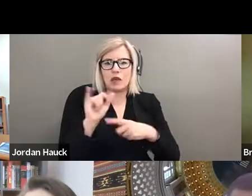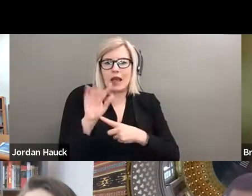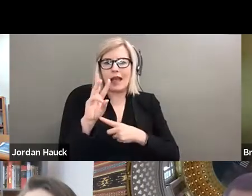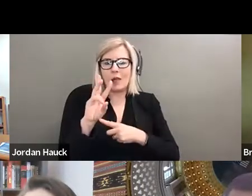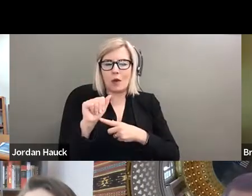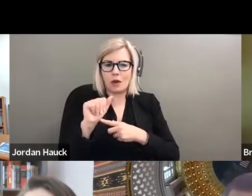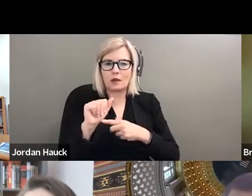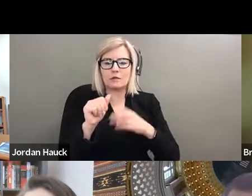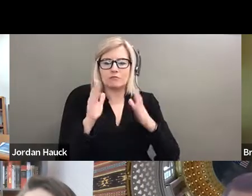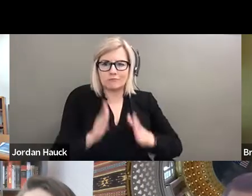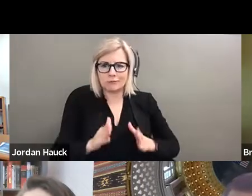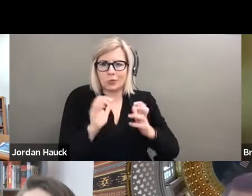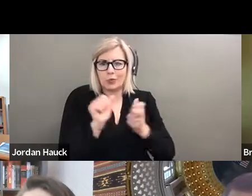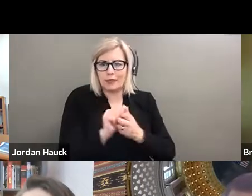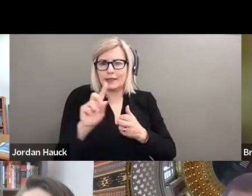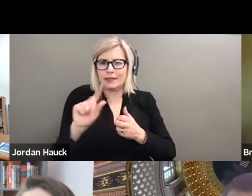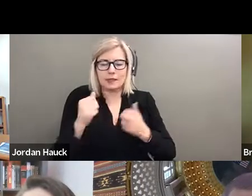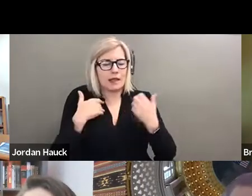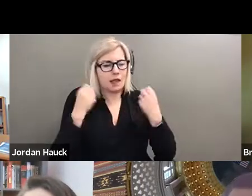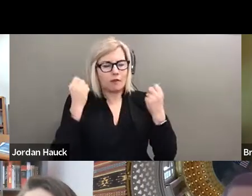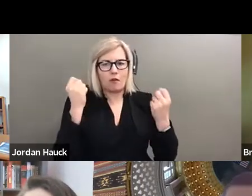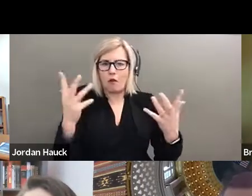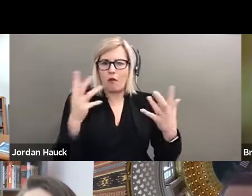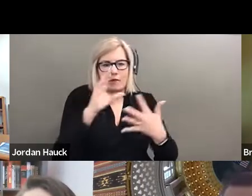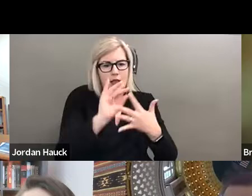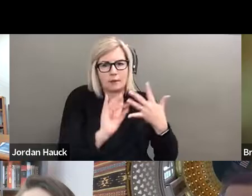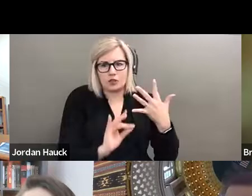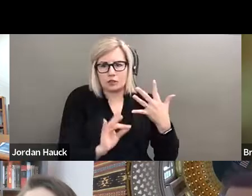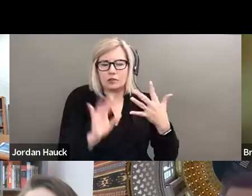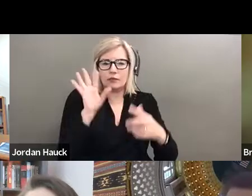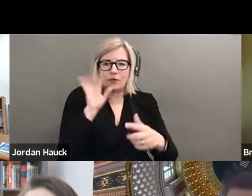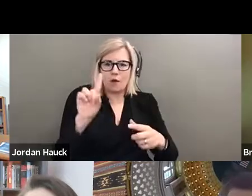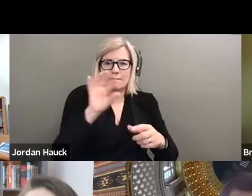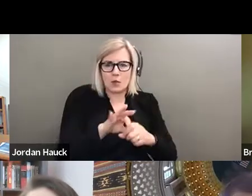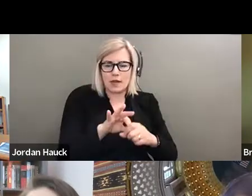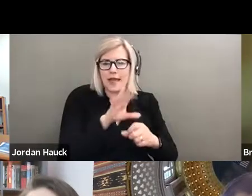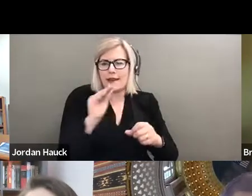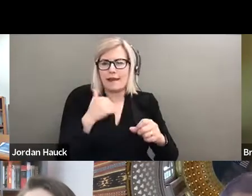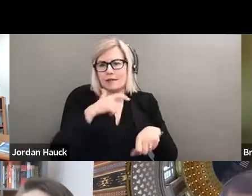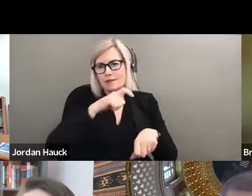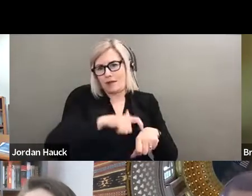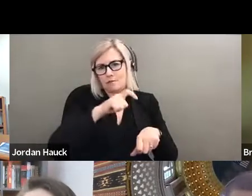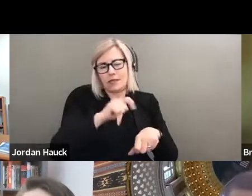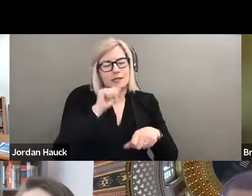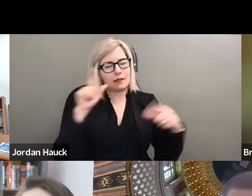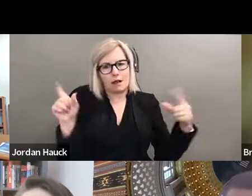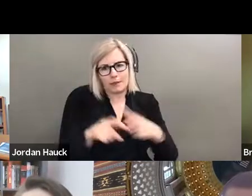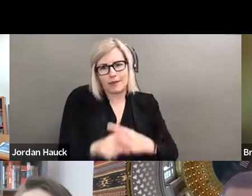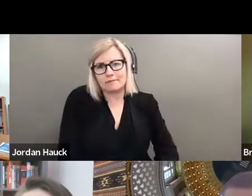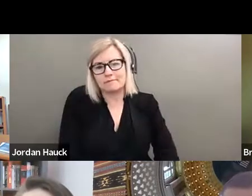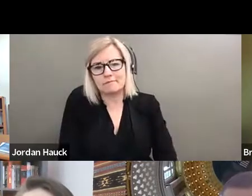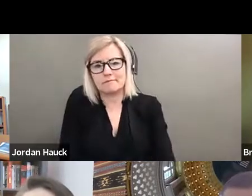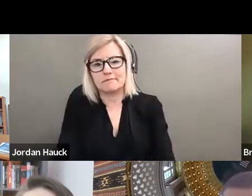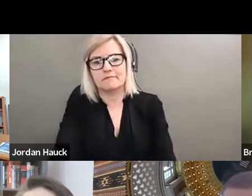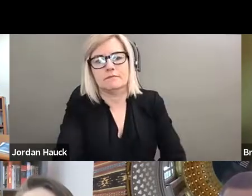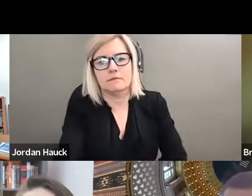with disabilities have all the options to vote available to them, and they have time, and that it's not complicated.